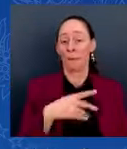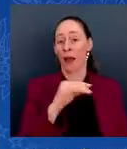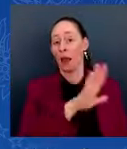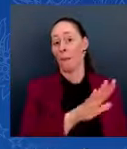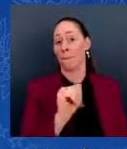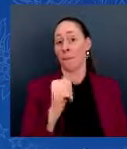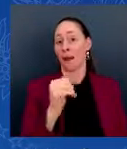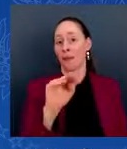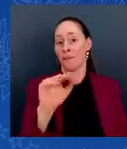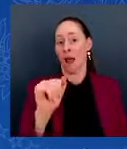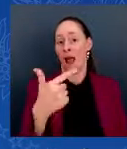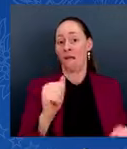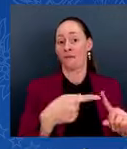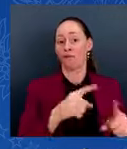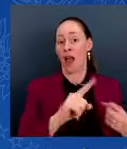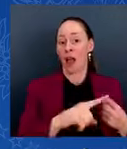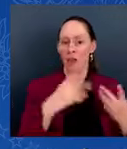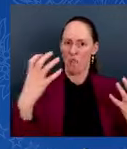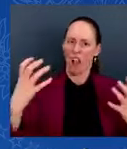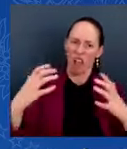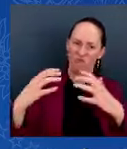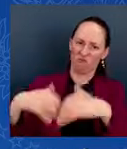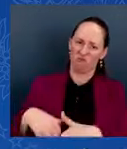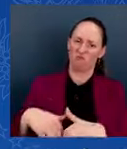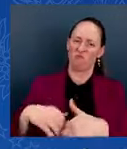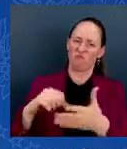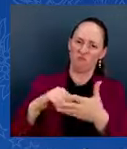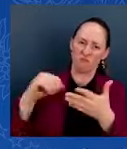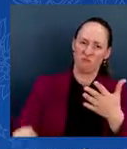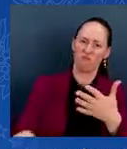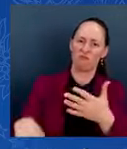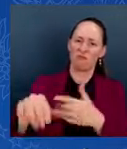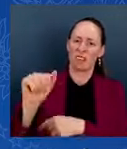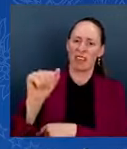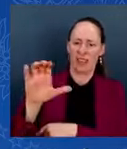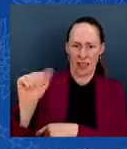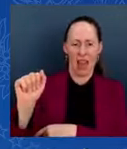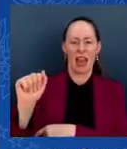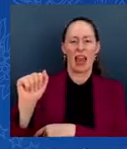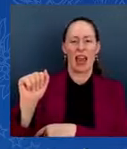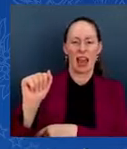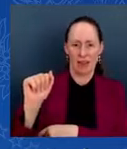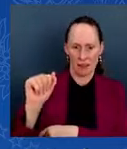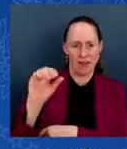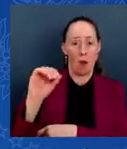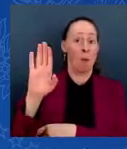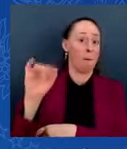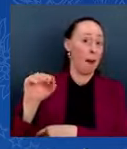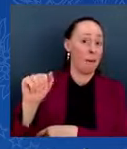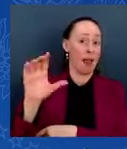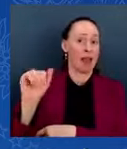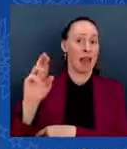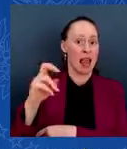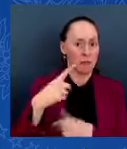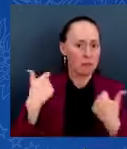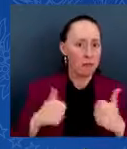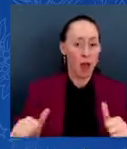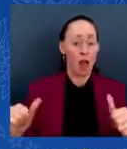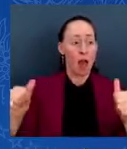different. Obamacare. They tried to repeal it over 50 times. We stopped